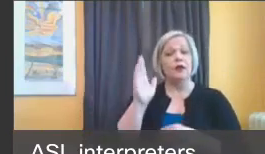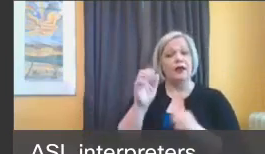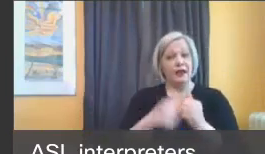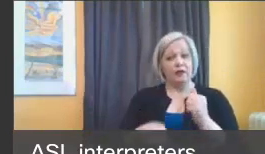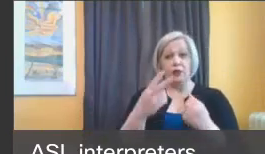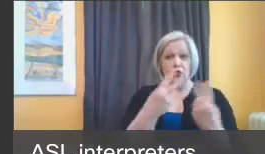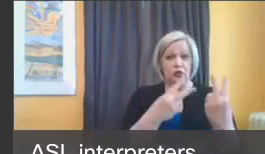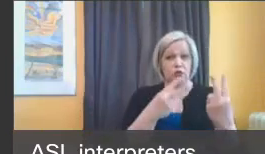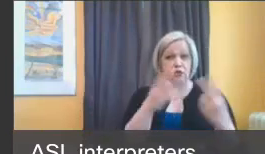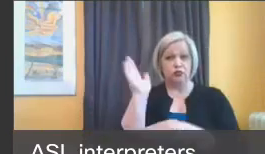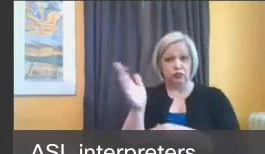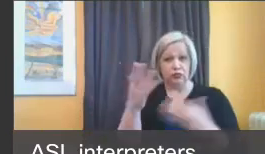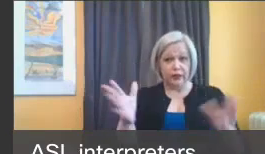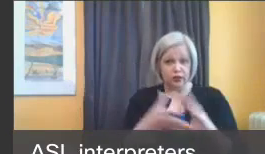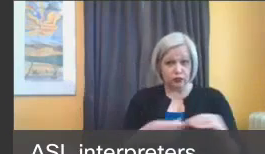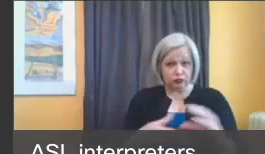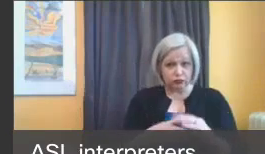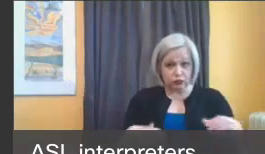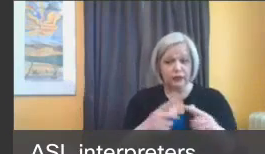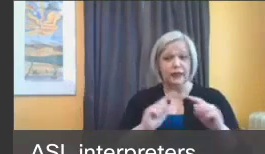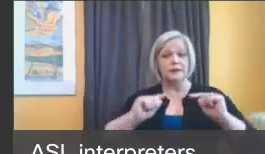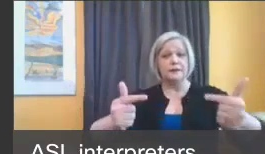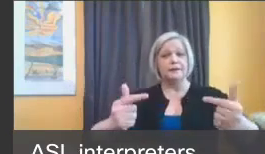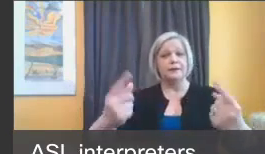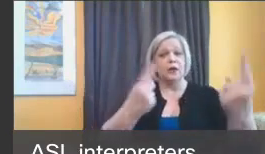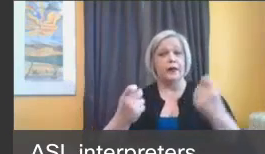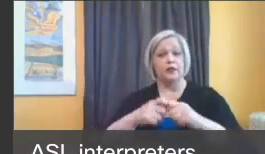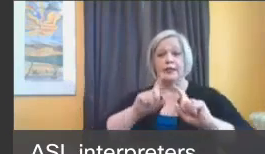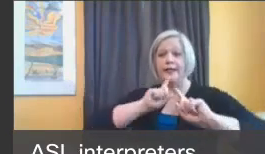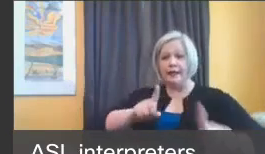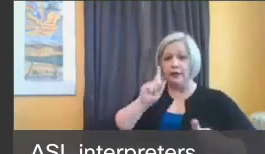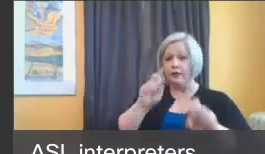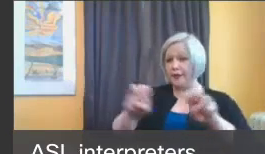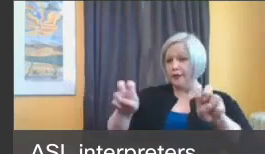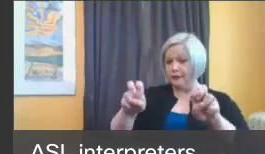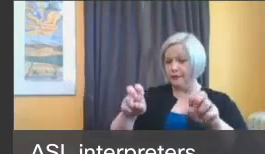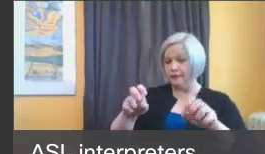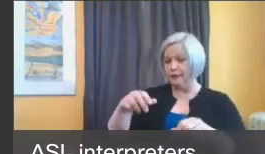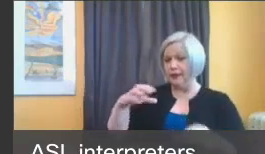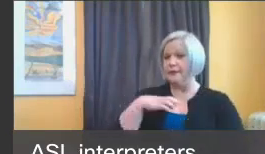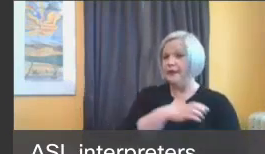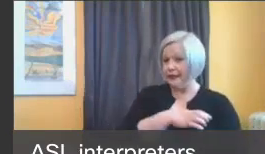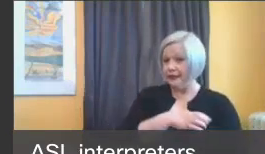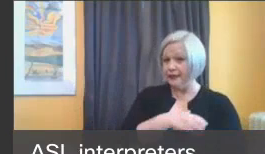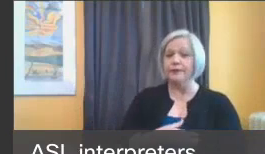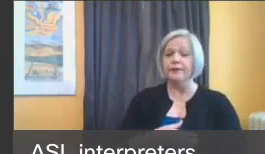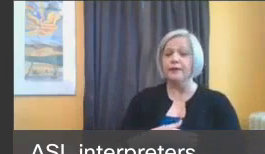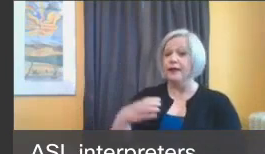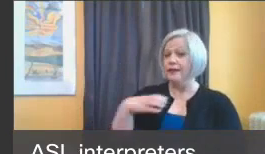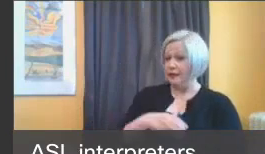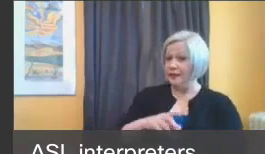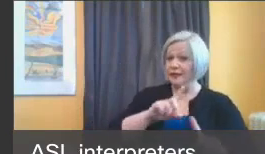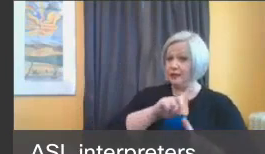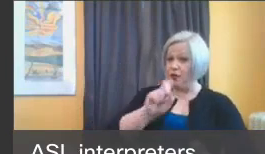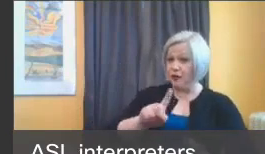concluded their statements, committee members will engage in question and answer. The rules for the committee question and answer portion of the